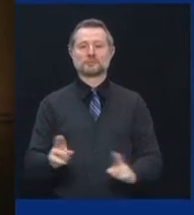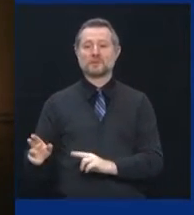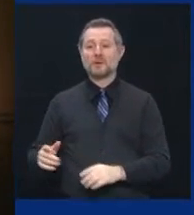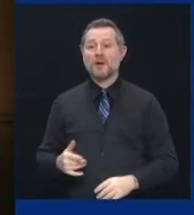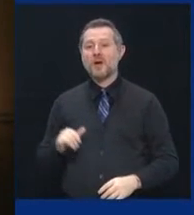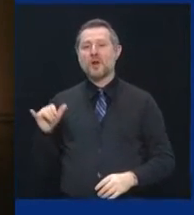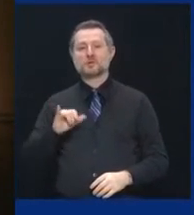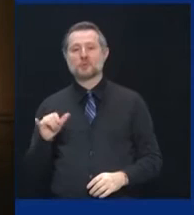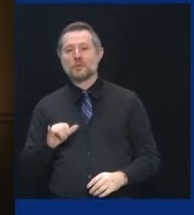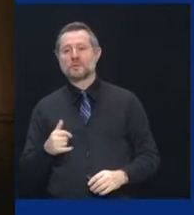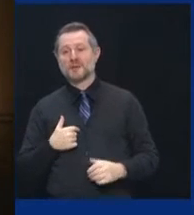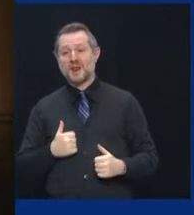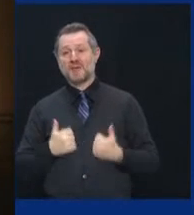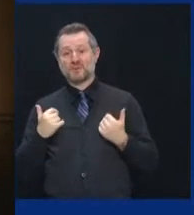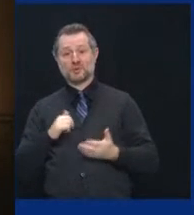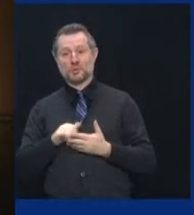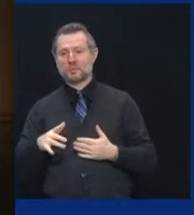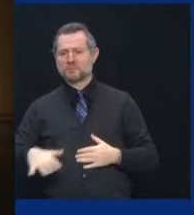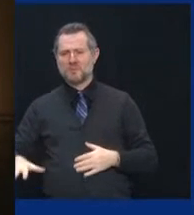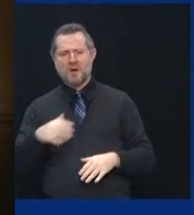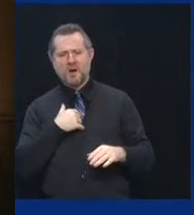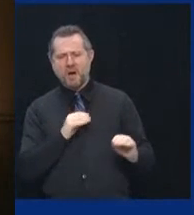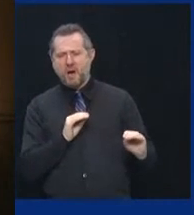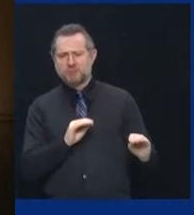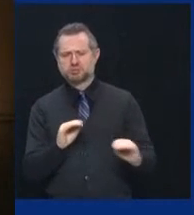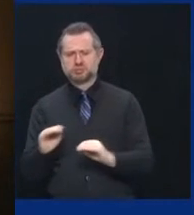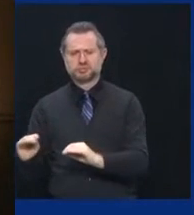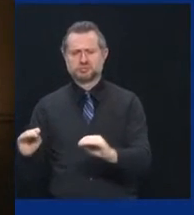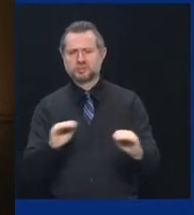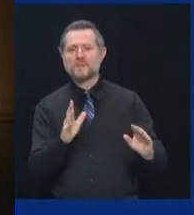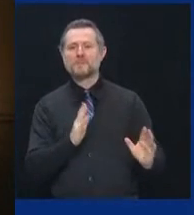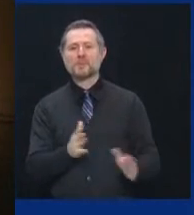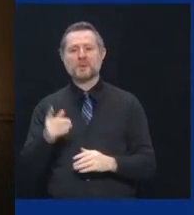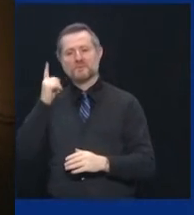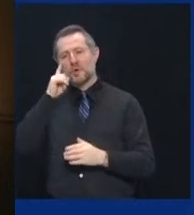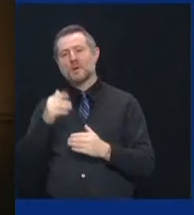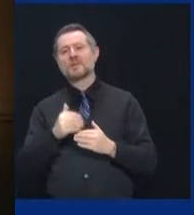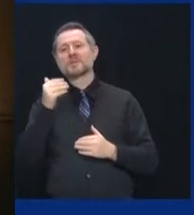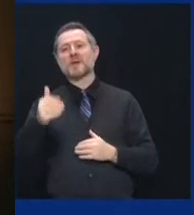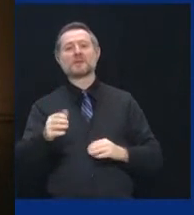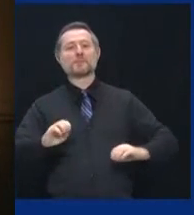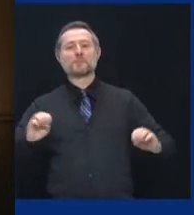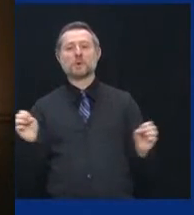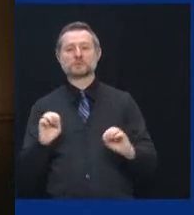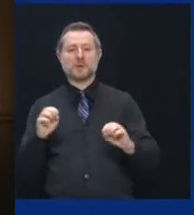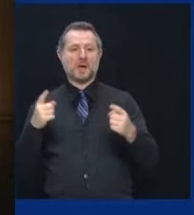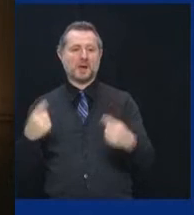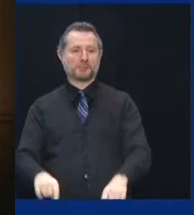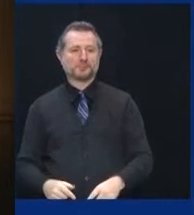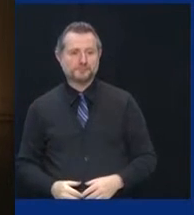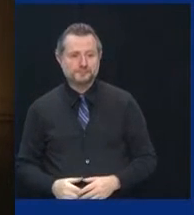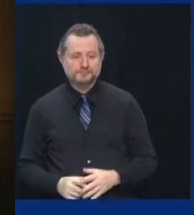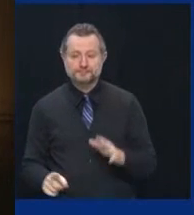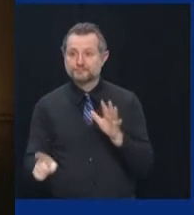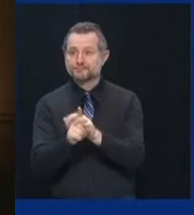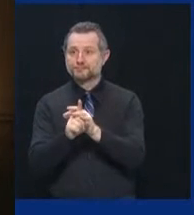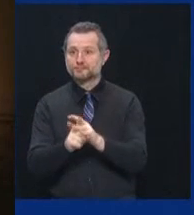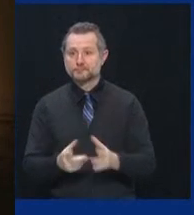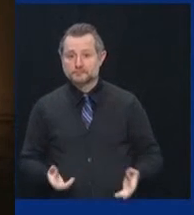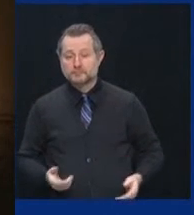York's citizens to be prepared for the next public health crisis. Too many New Yorkers